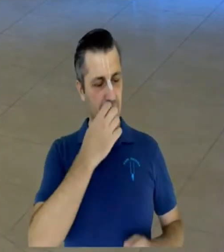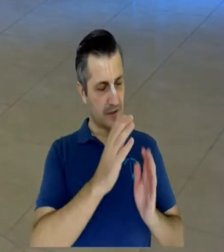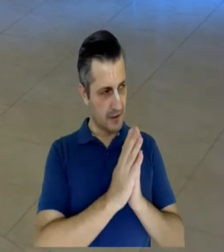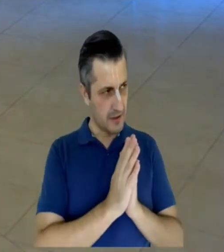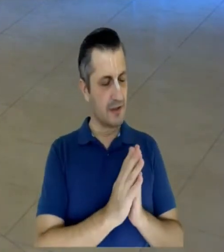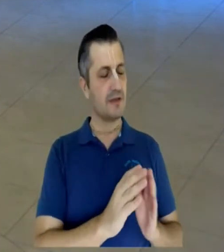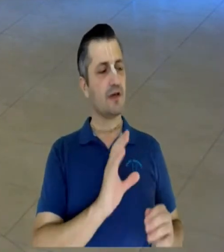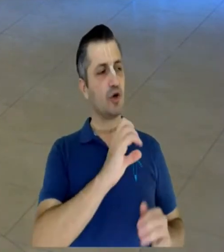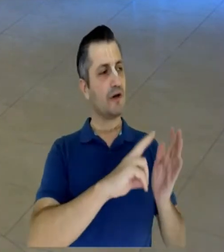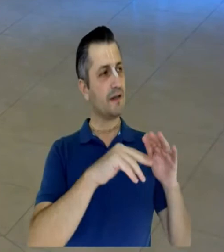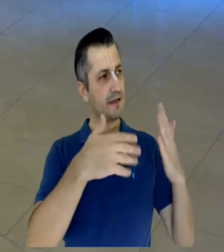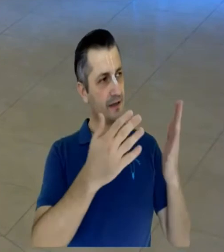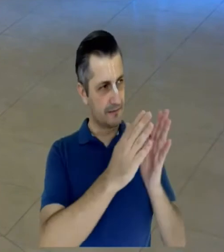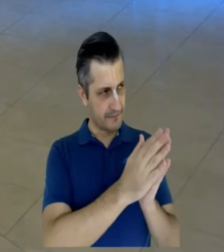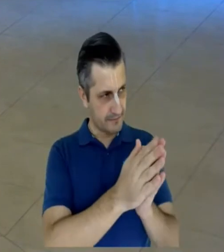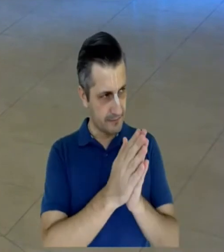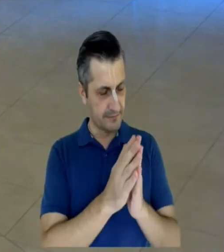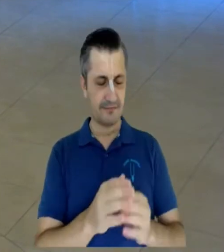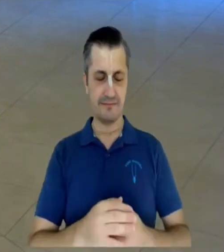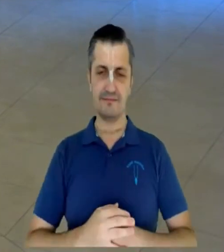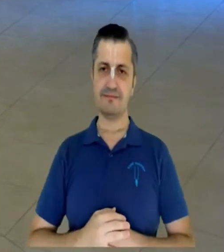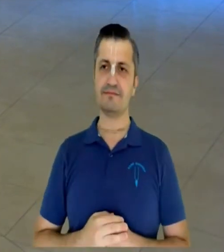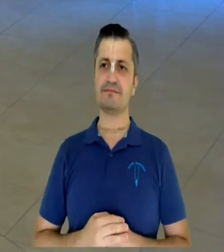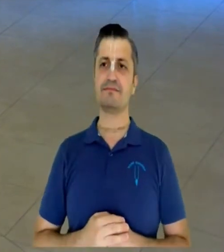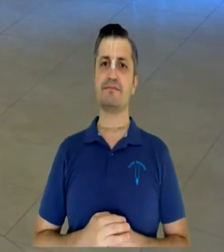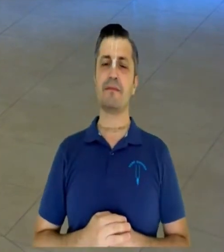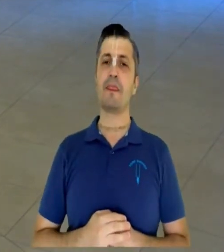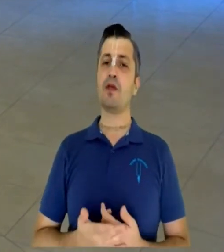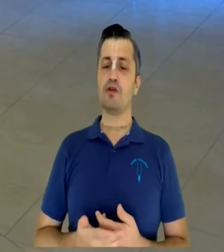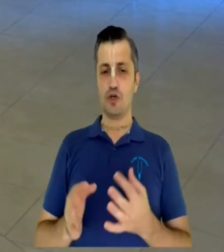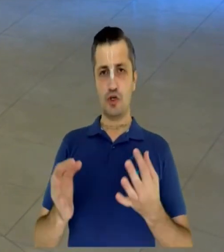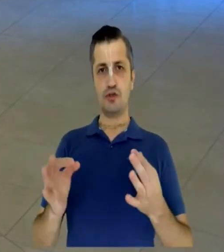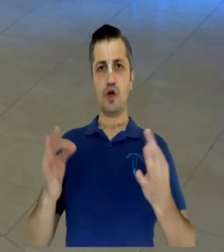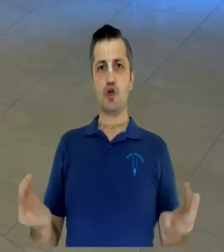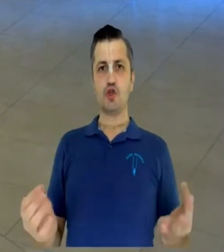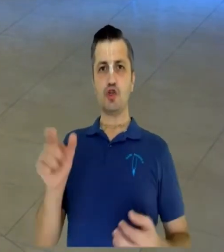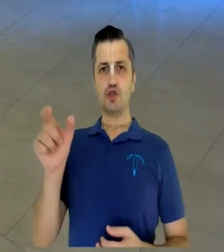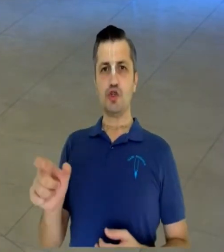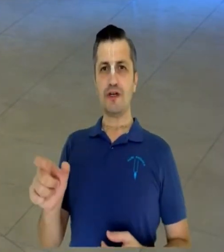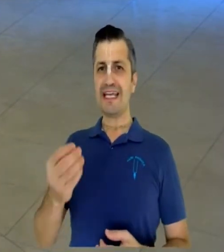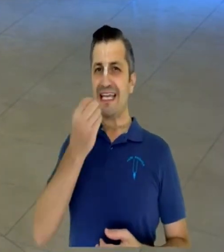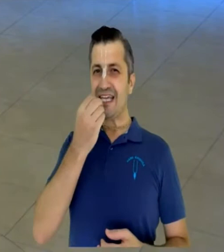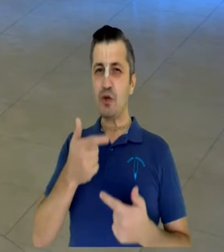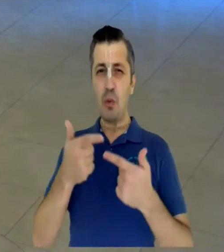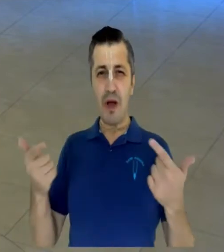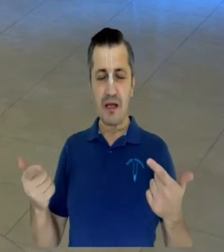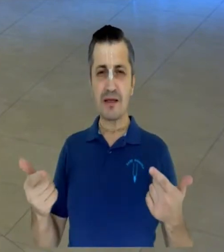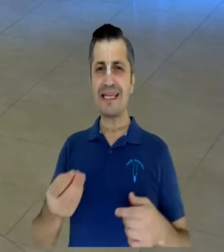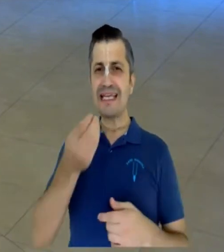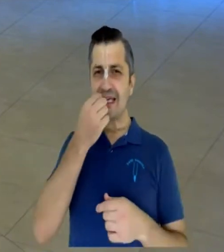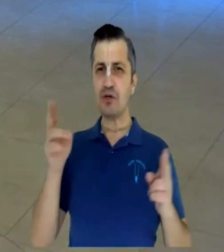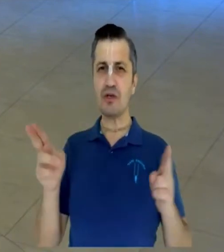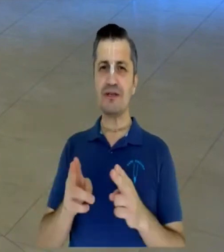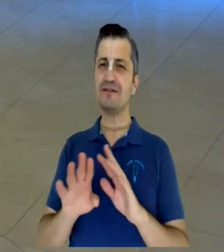So the yogi does not eat too much or eat too little. So in terms of actual spiritual life, we try and